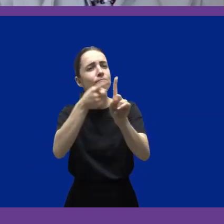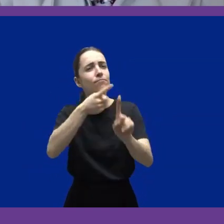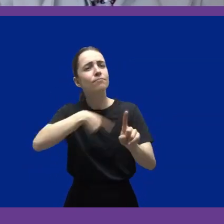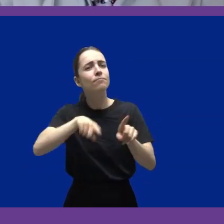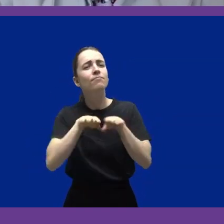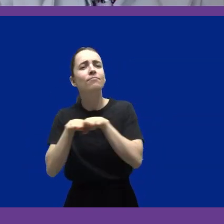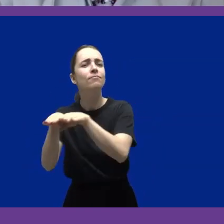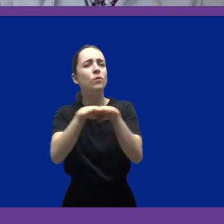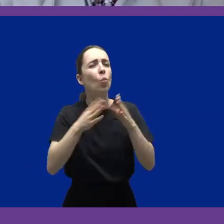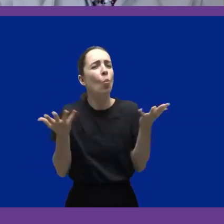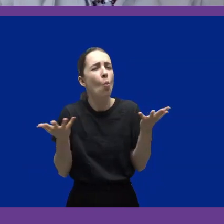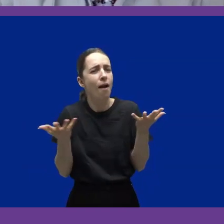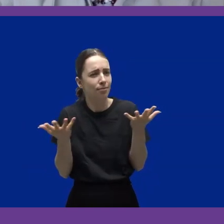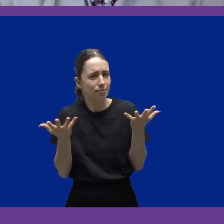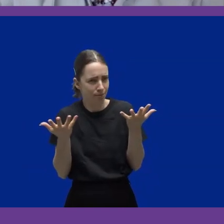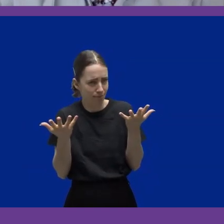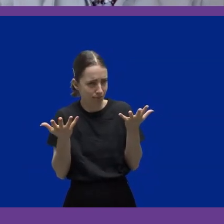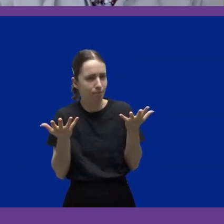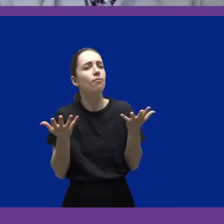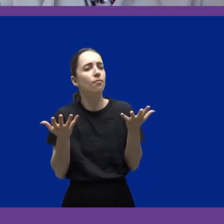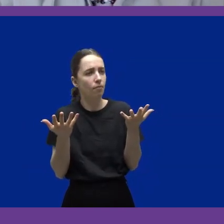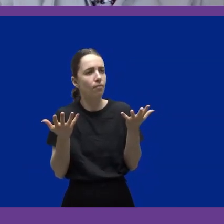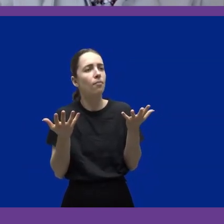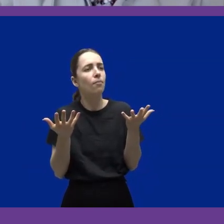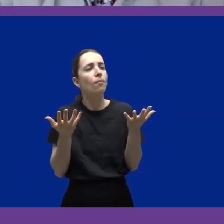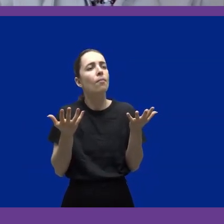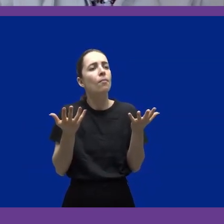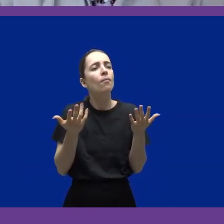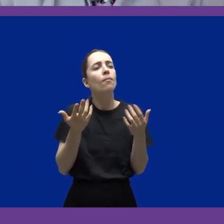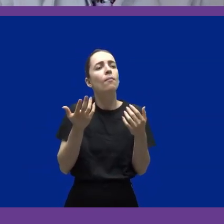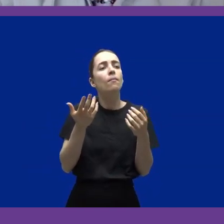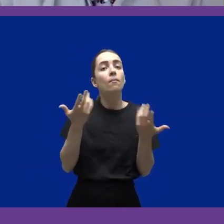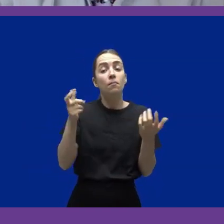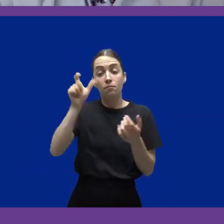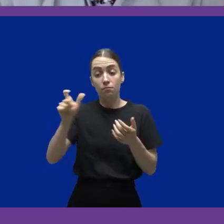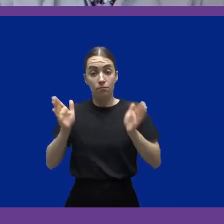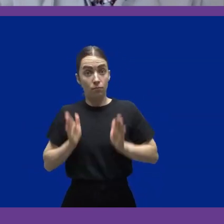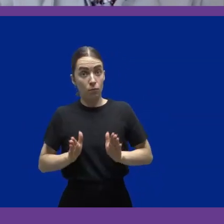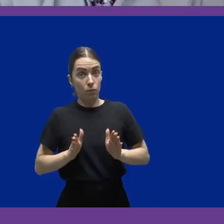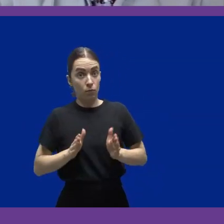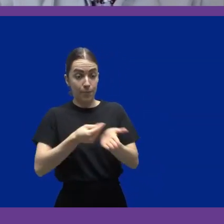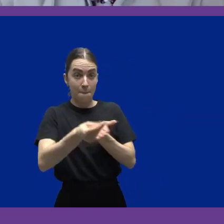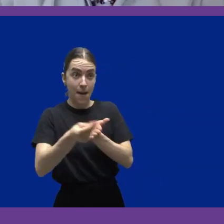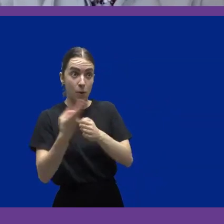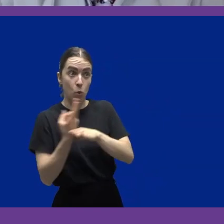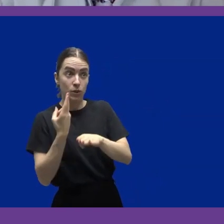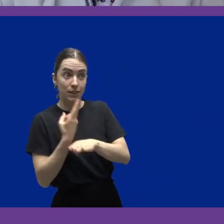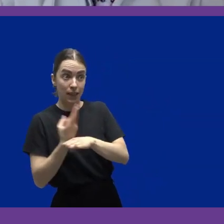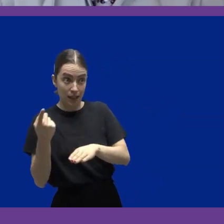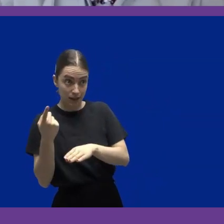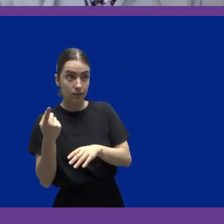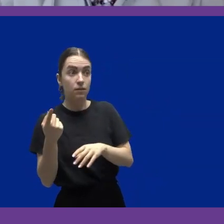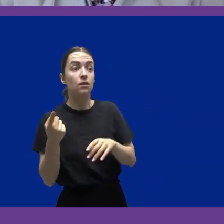why it's important that consumers, persons with disabilities contribute to it. We need to ensure that those